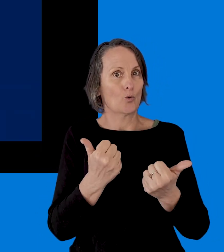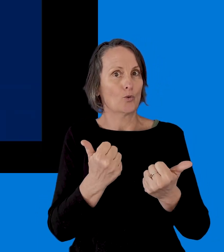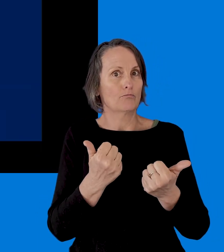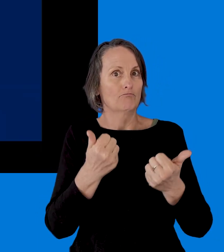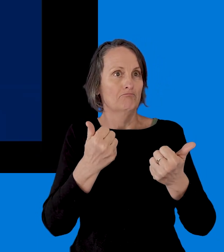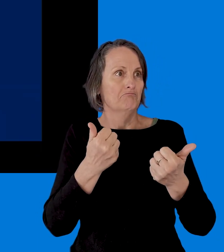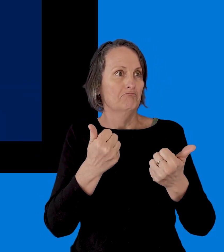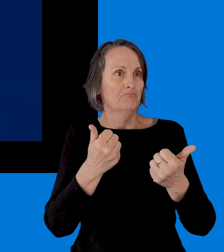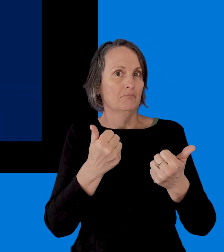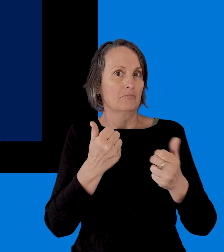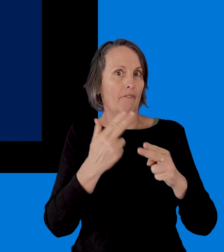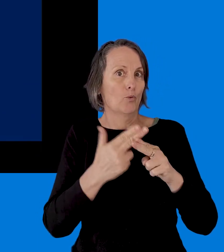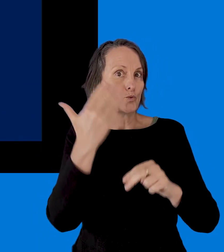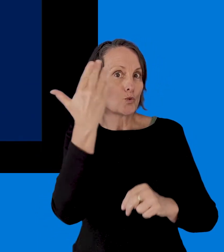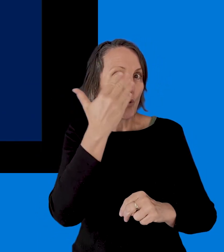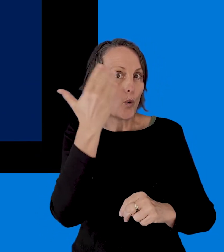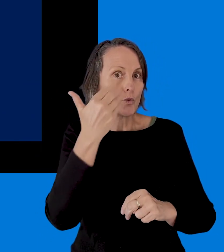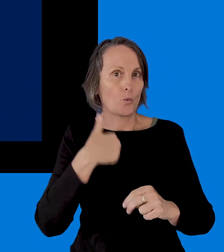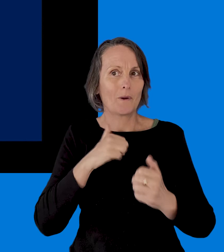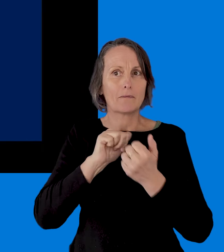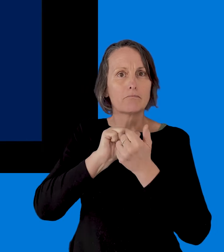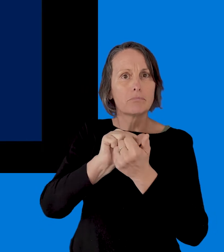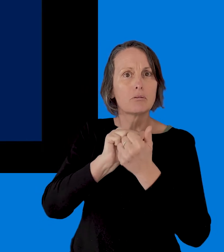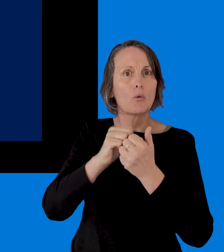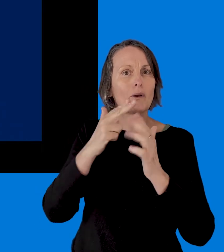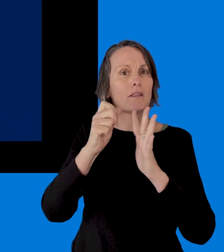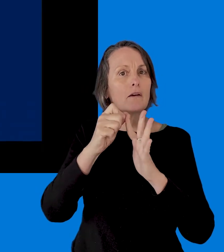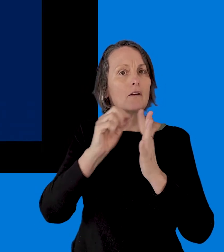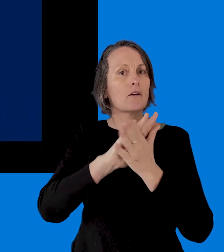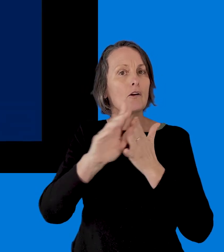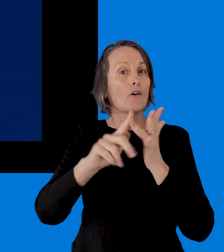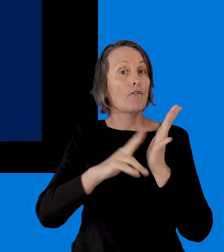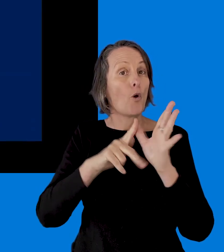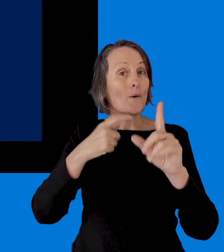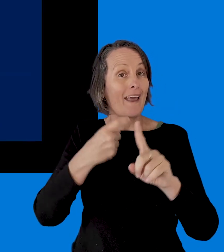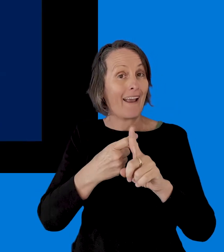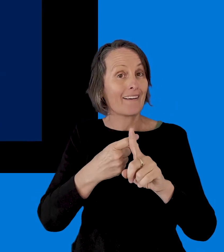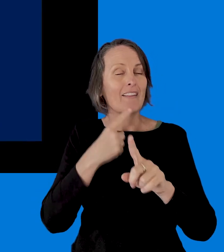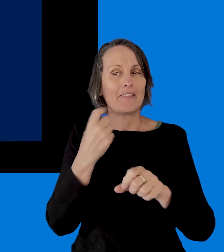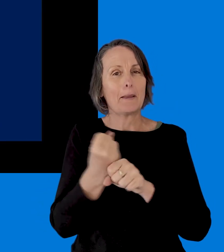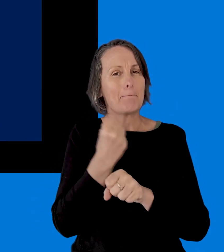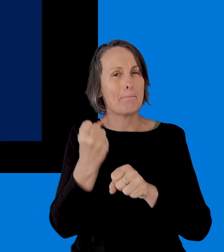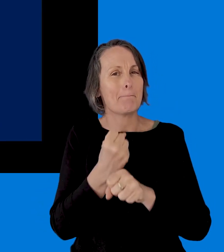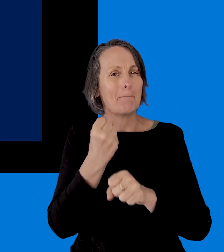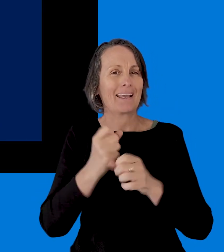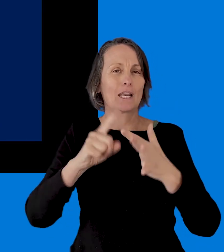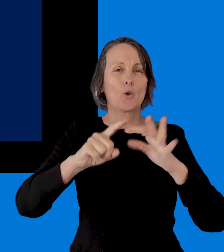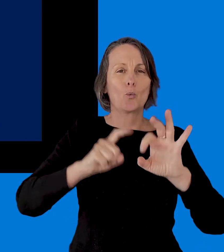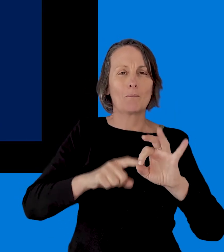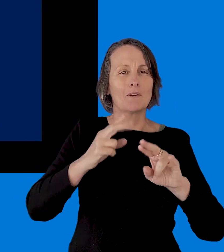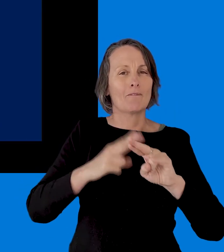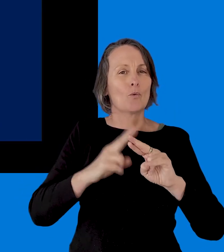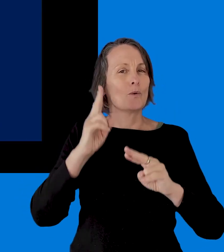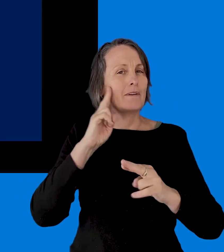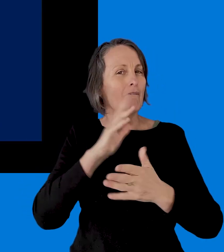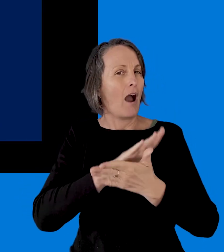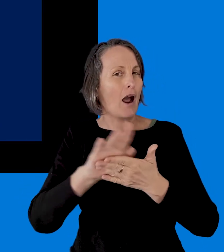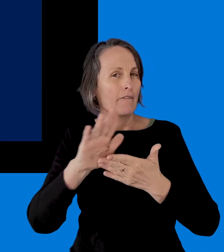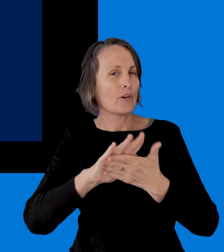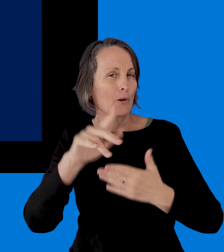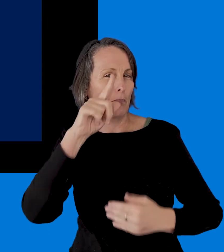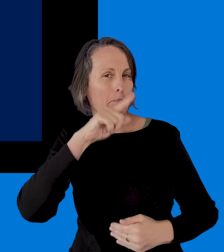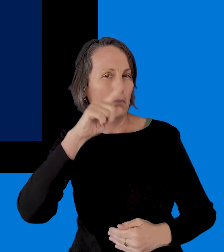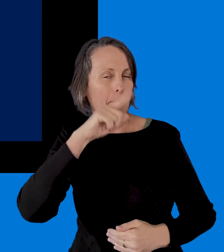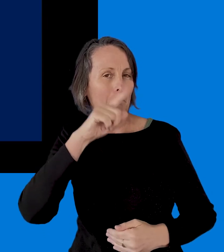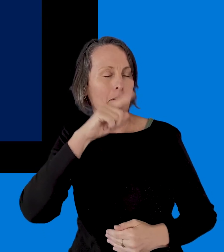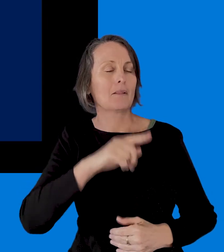with Phonak, who makes devices for deaf and hard of hearing people for primarily